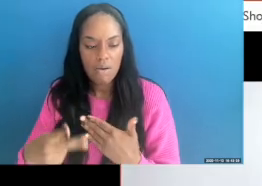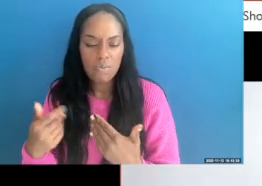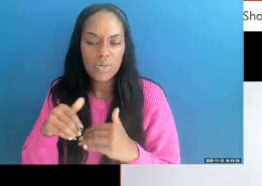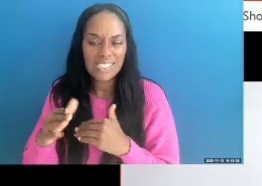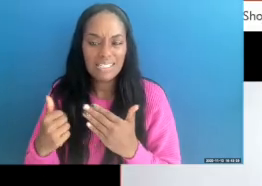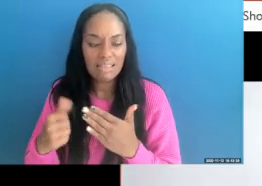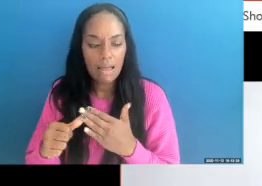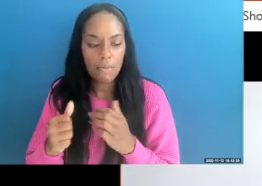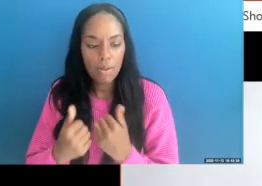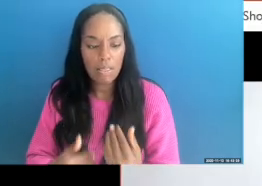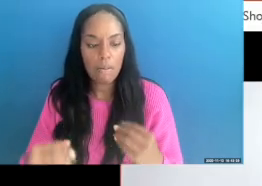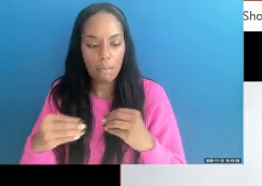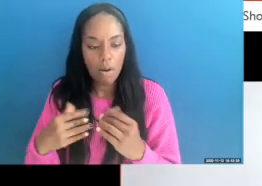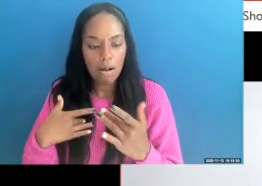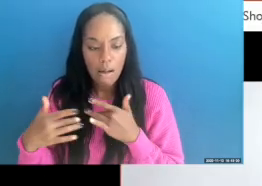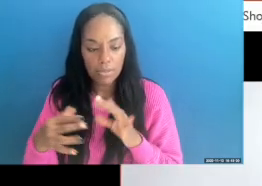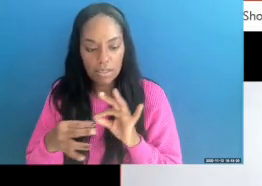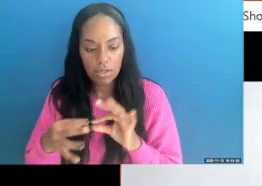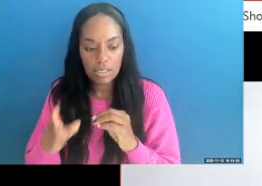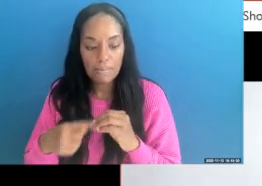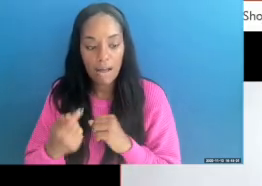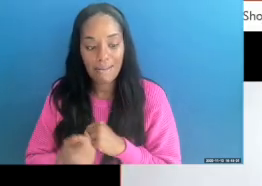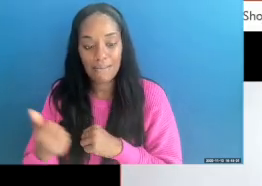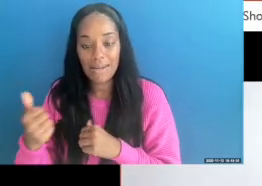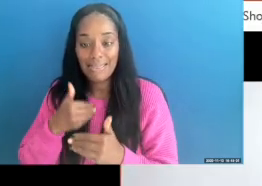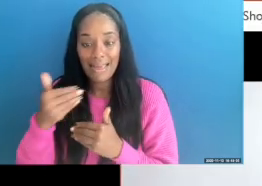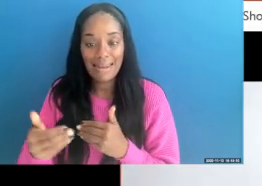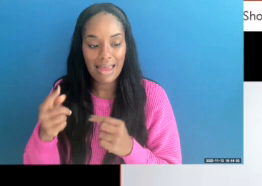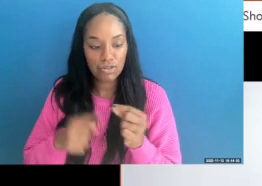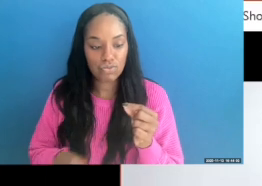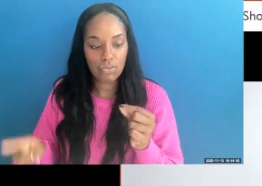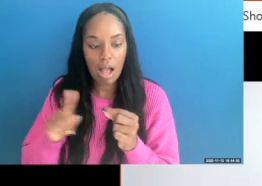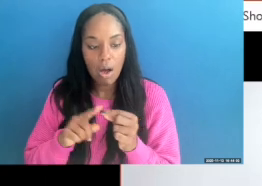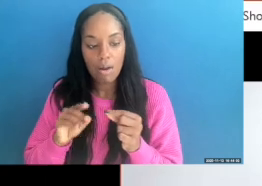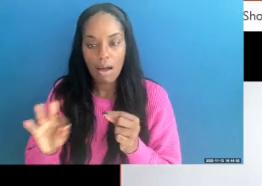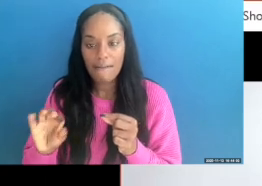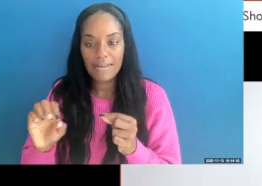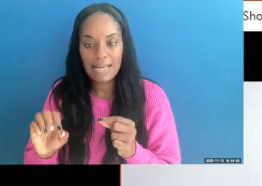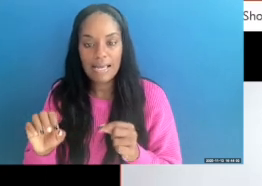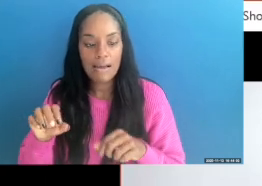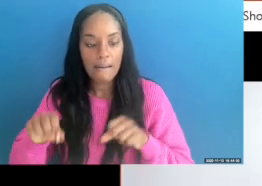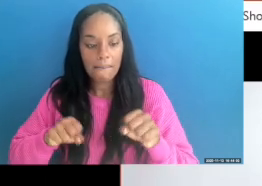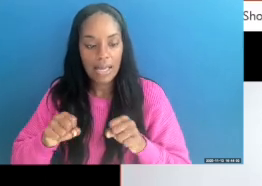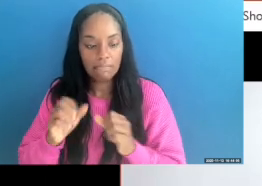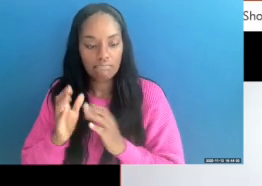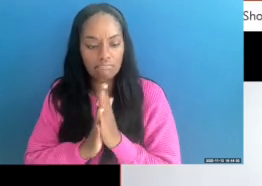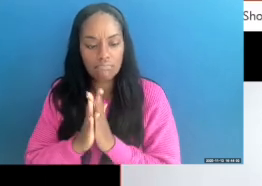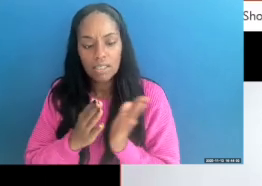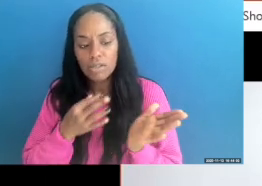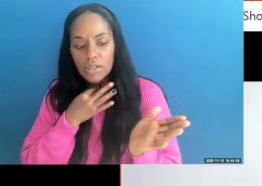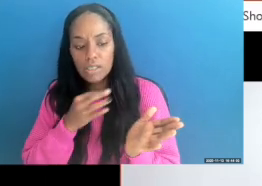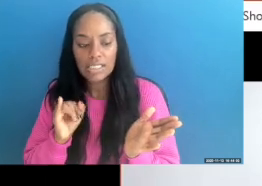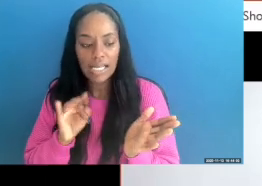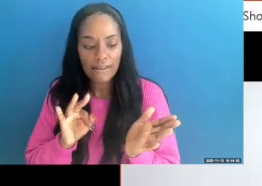just comments and concerns on eliminating that next round of e-bike incentives. But I hope you could speak to just like whether you're